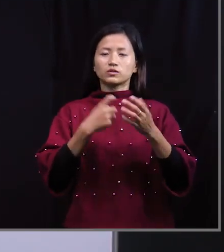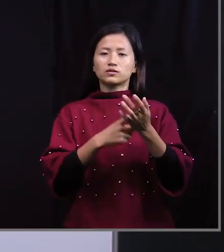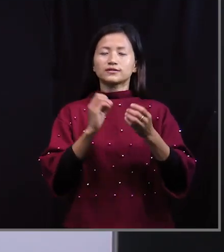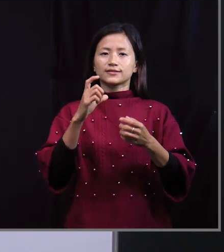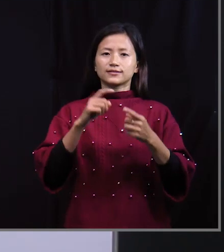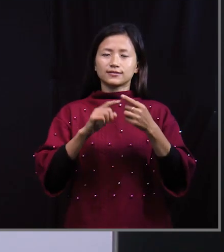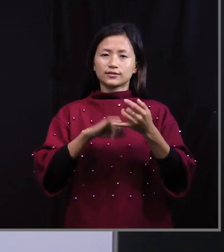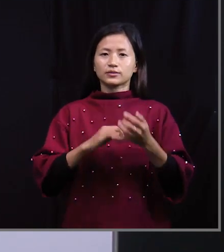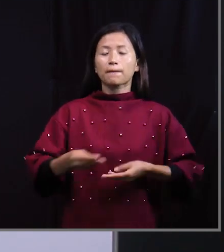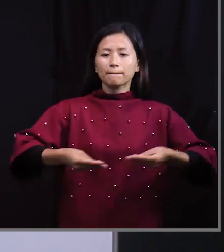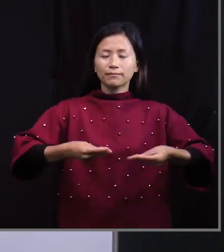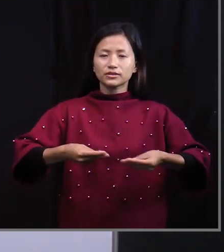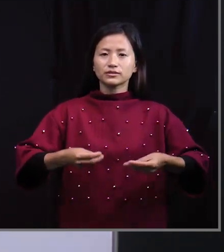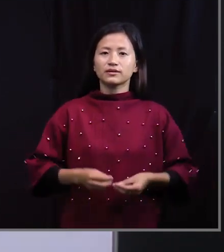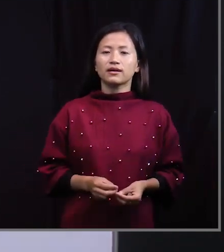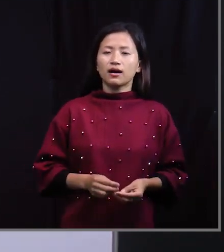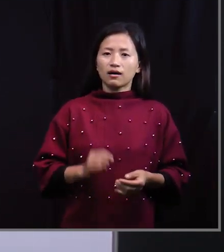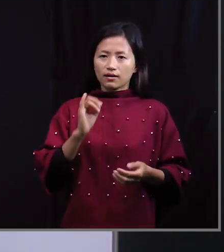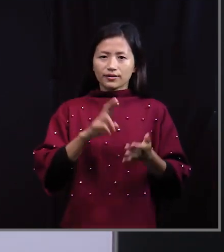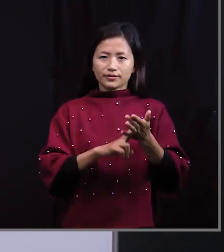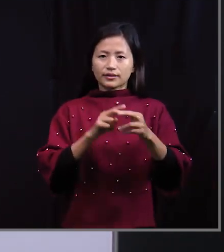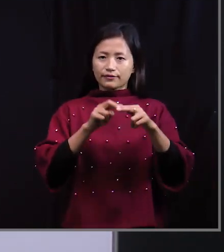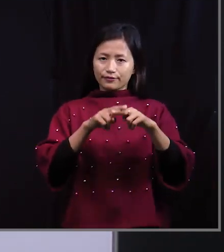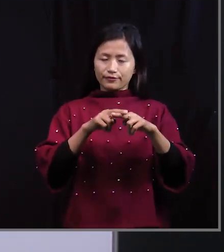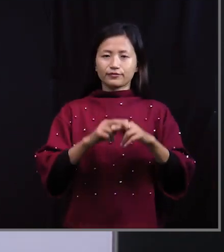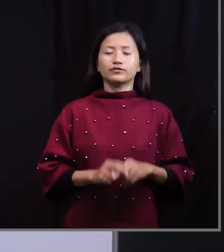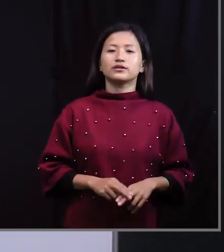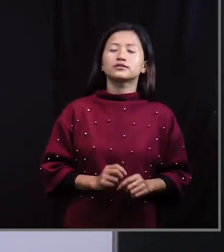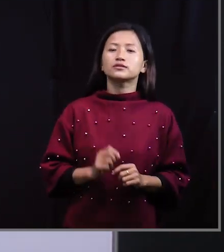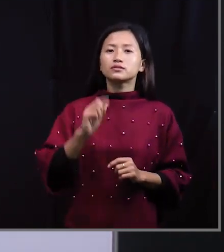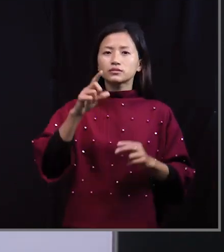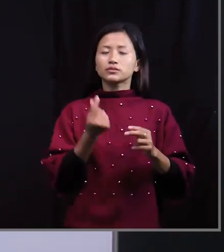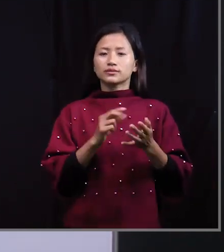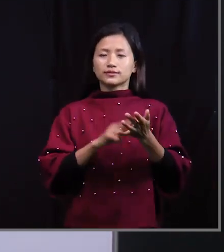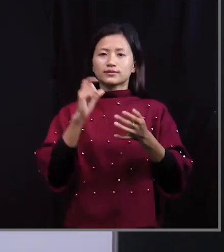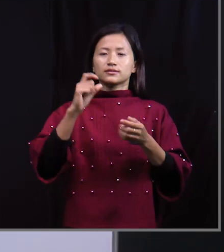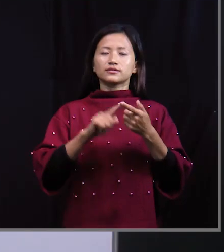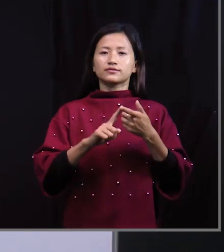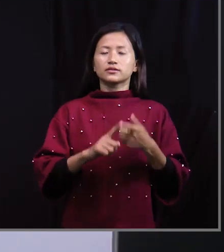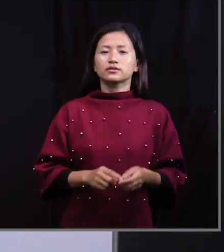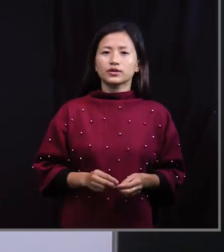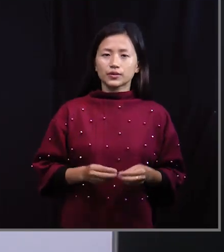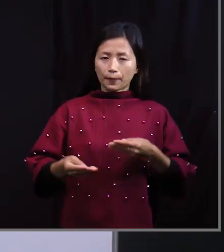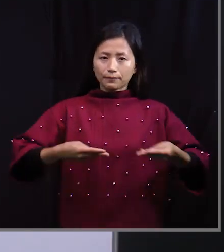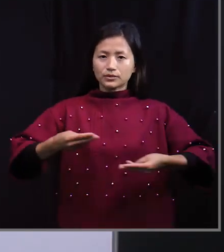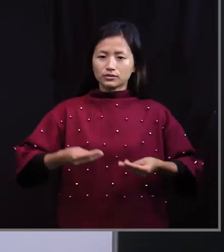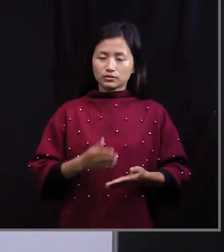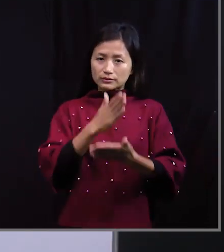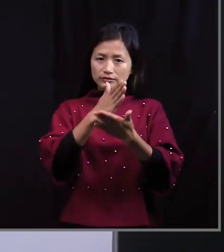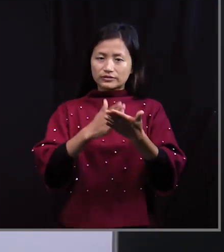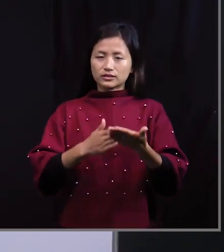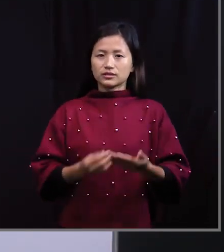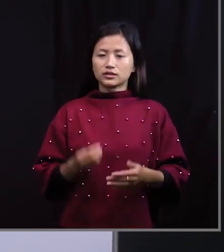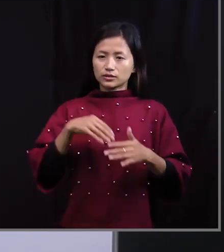your business. Okay, that influence your business. These environmental factors are divided